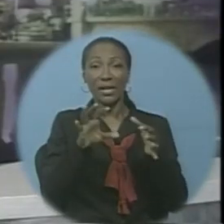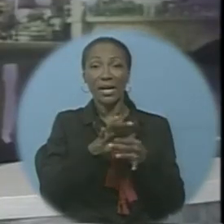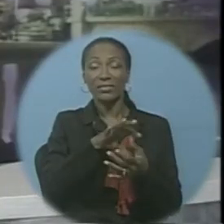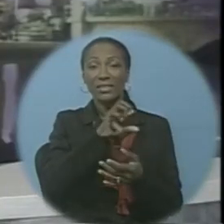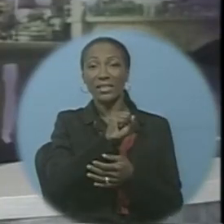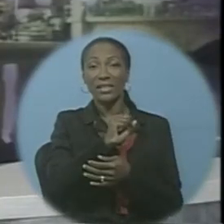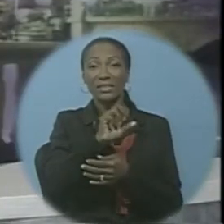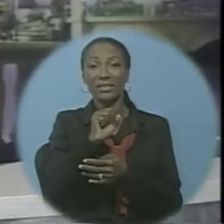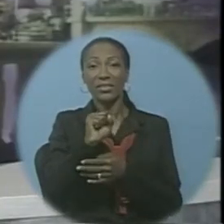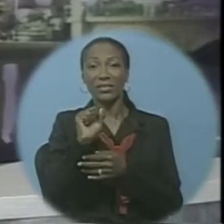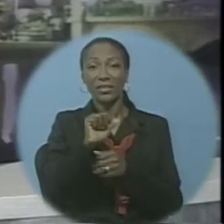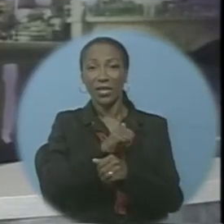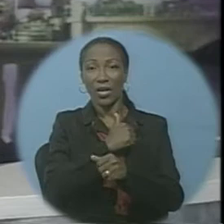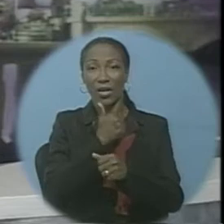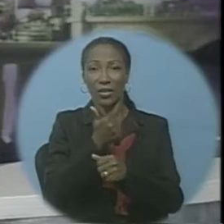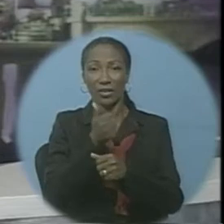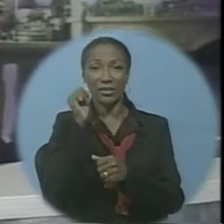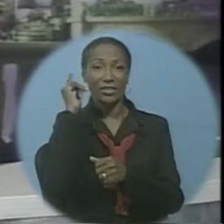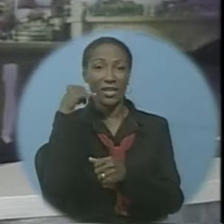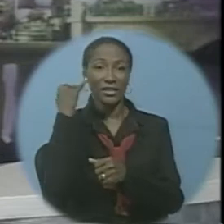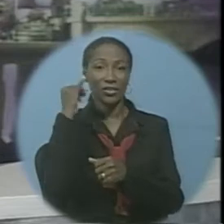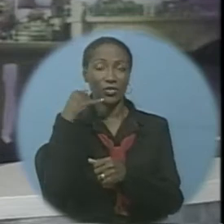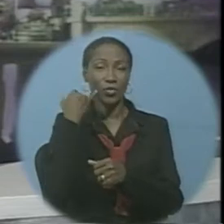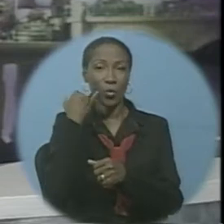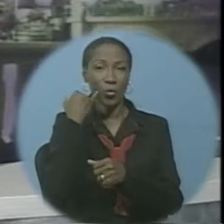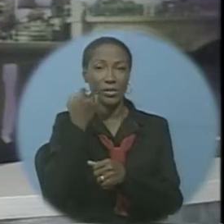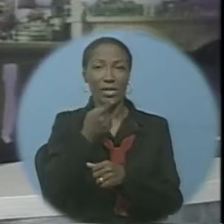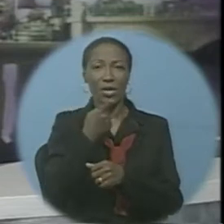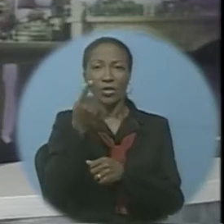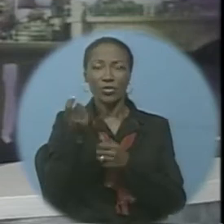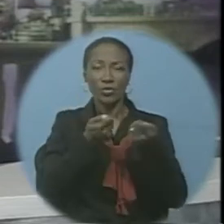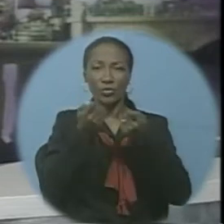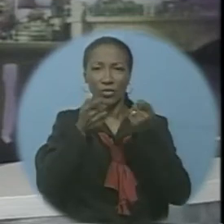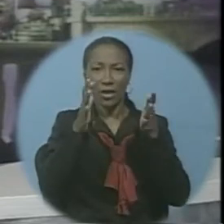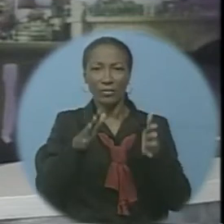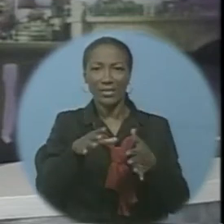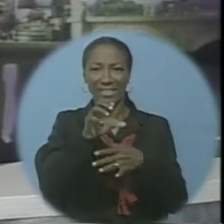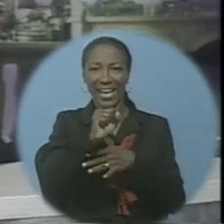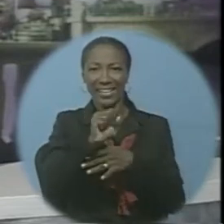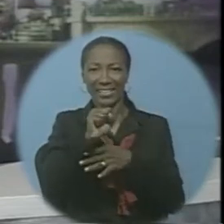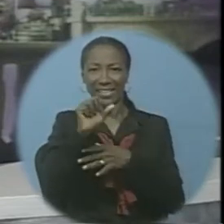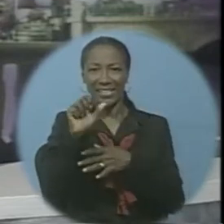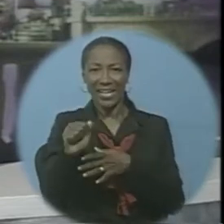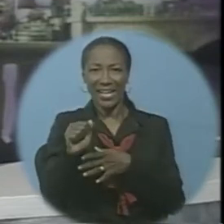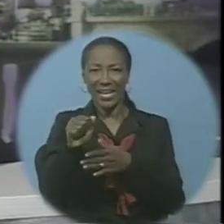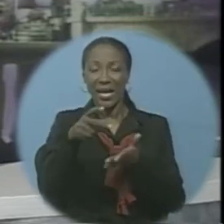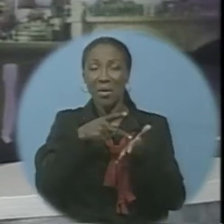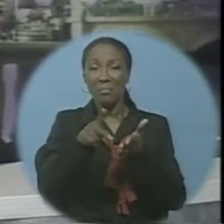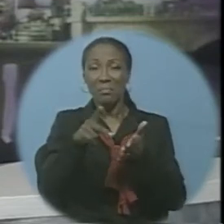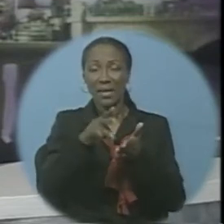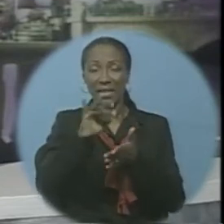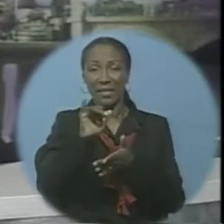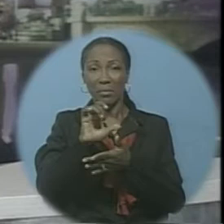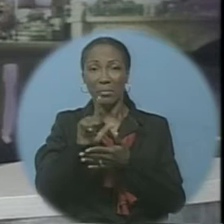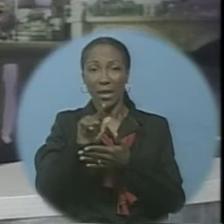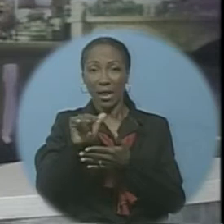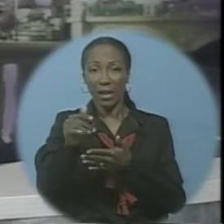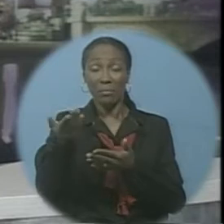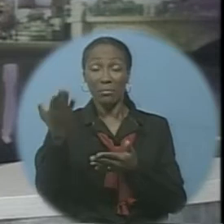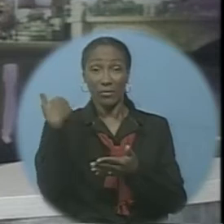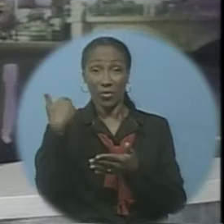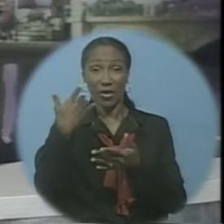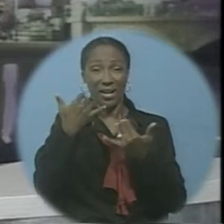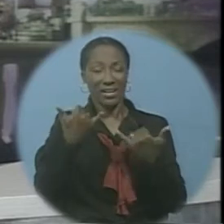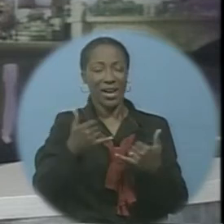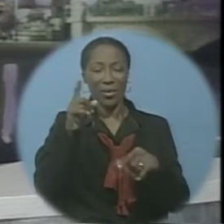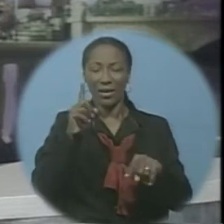the Sanitation Service Authority, Janice Jones, told the haulers the SSA had been footing the bill for them in the past, but she says